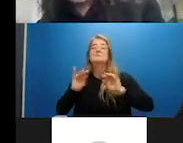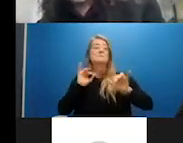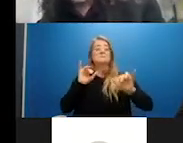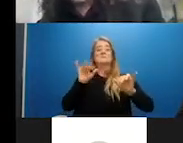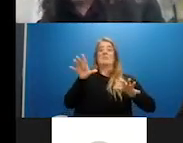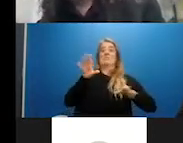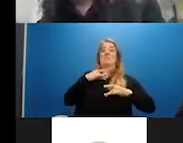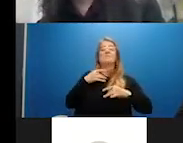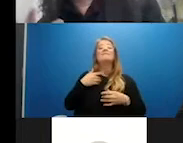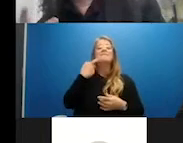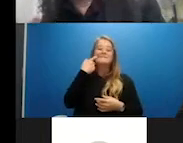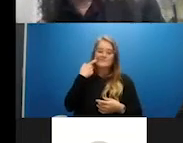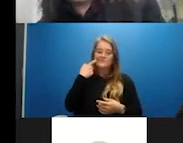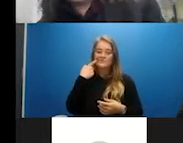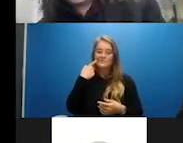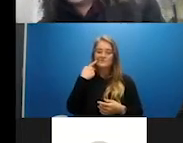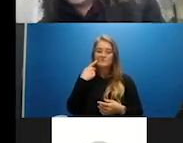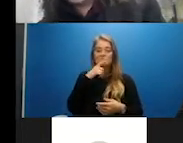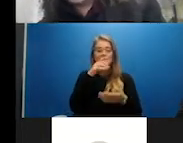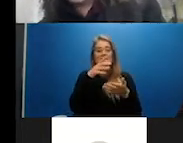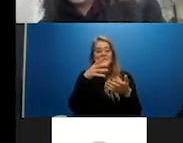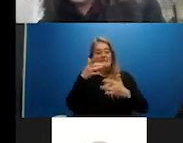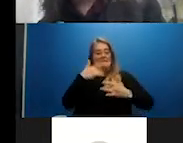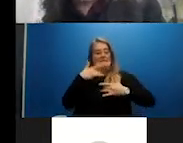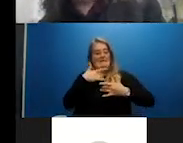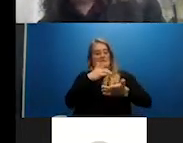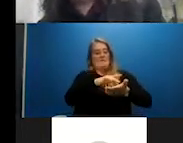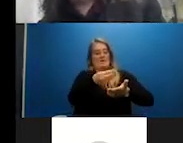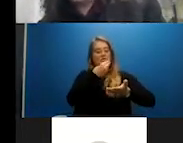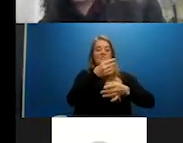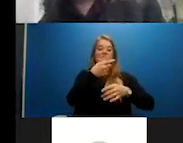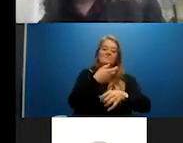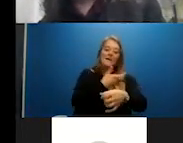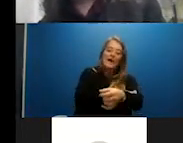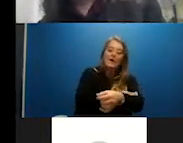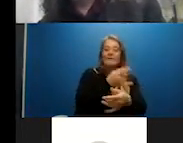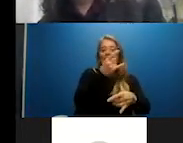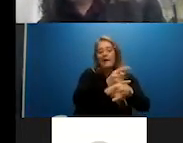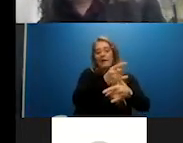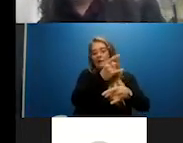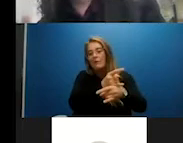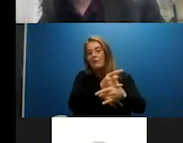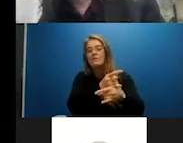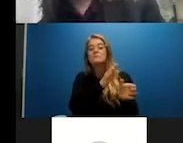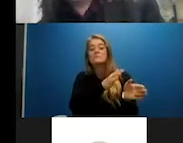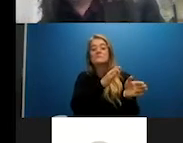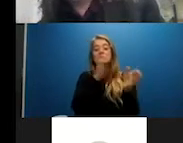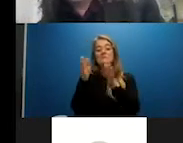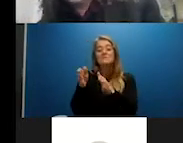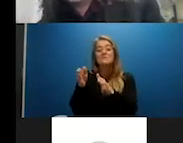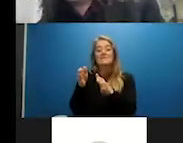addiction, which is medicating the anxiety with heroin or alcohol, medicating the